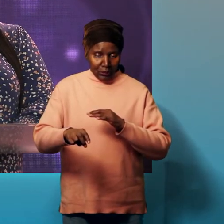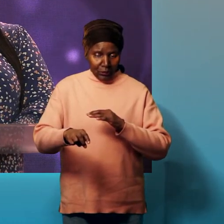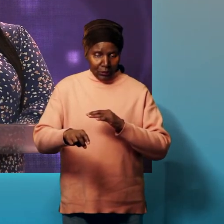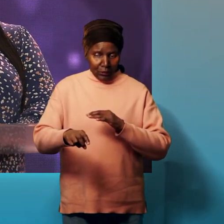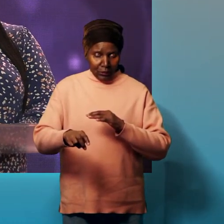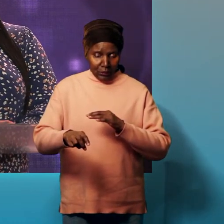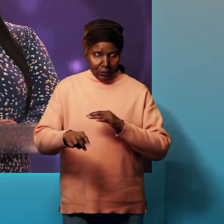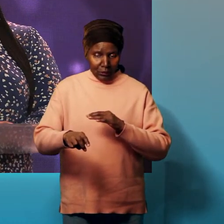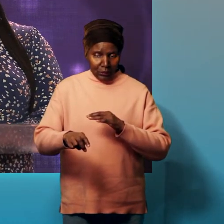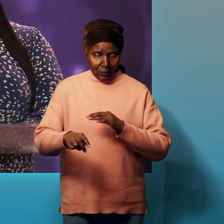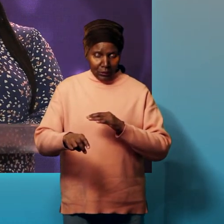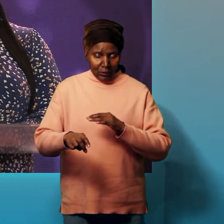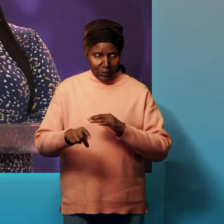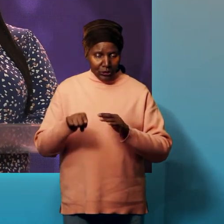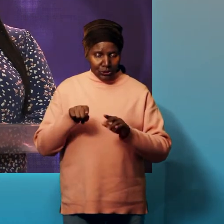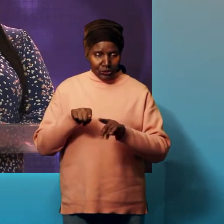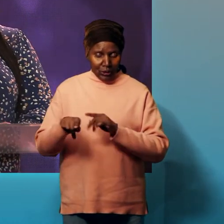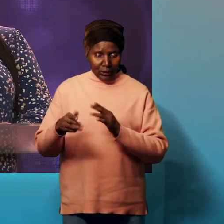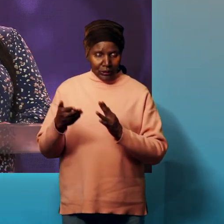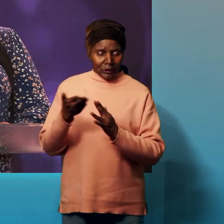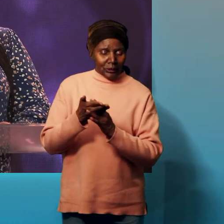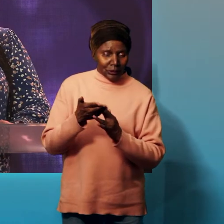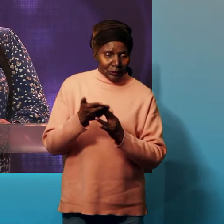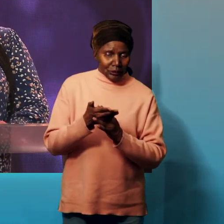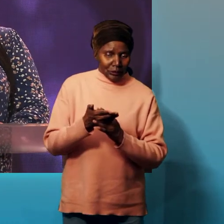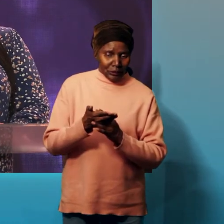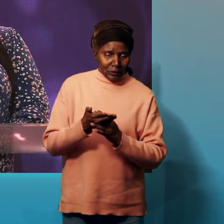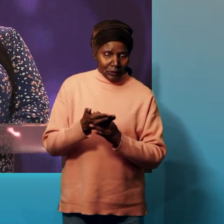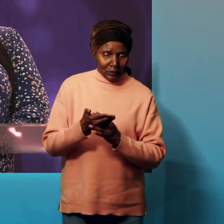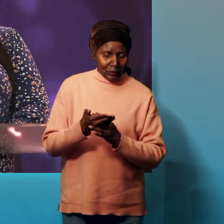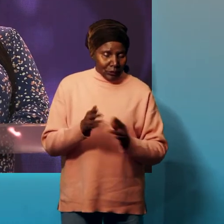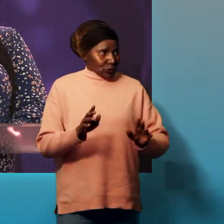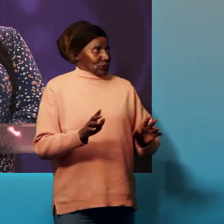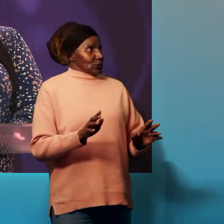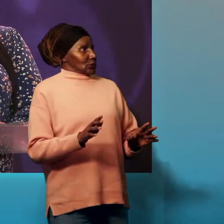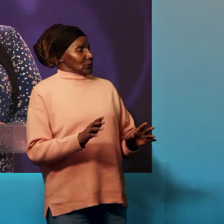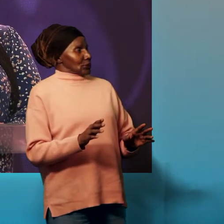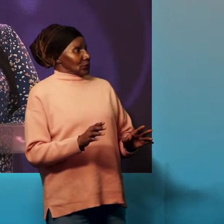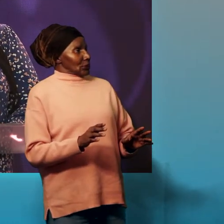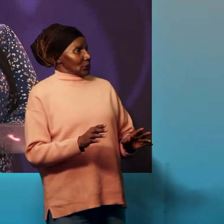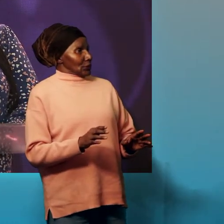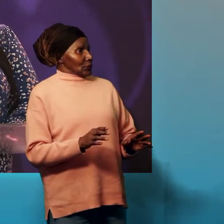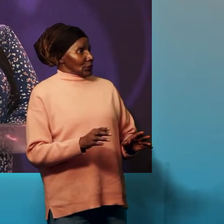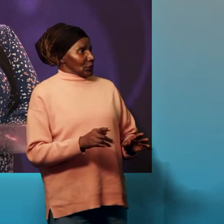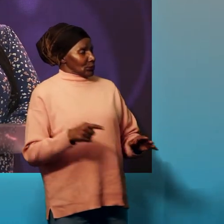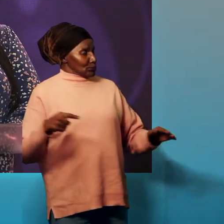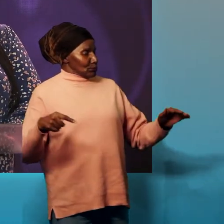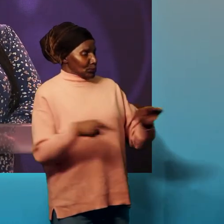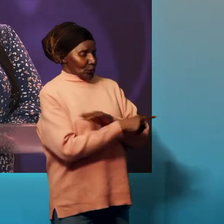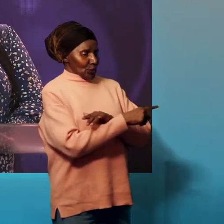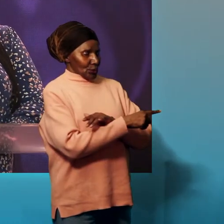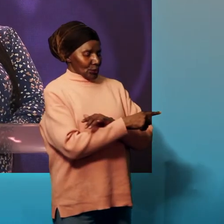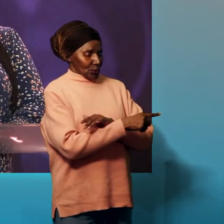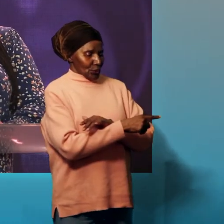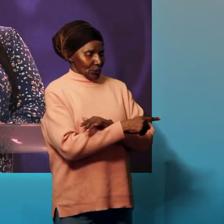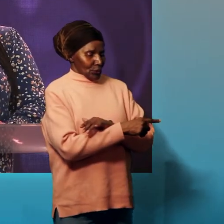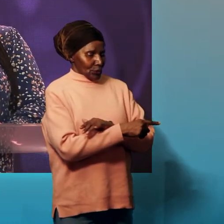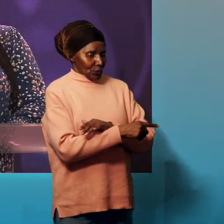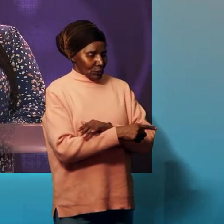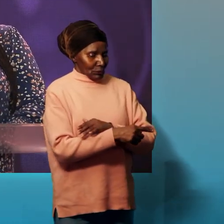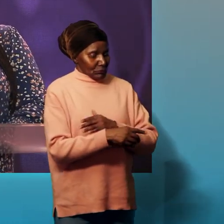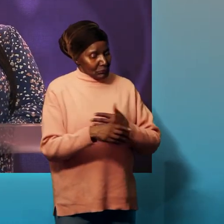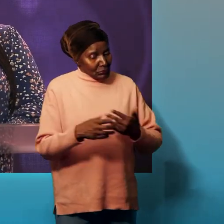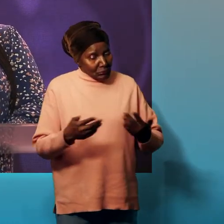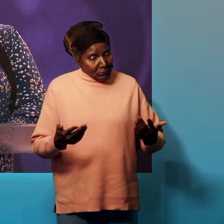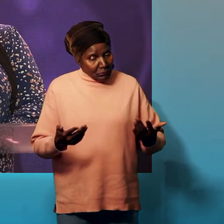And trying to intervene, she was startled and she fled. Whether she went to